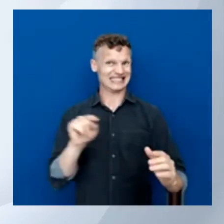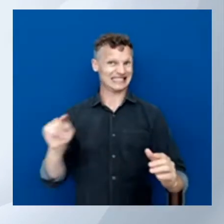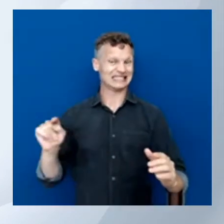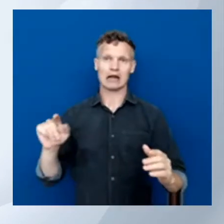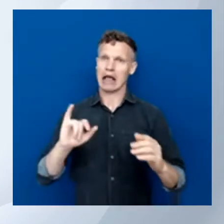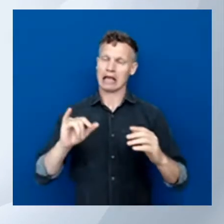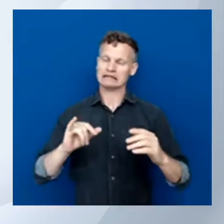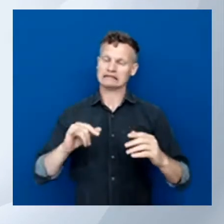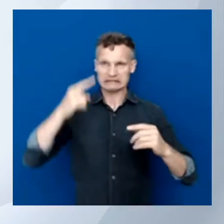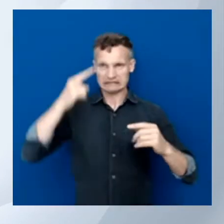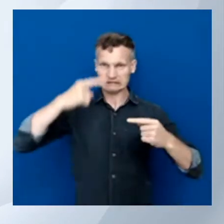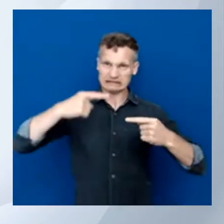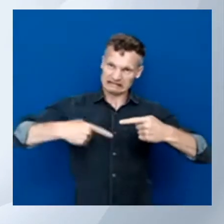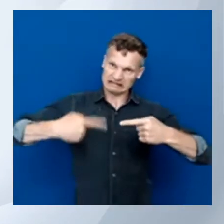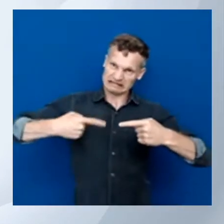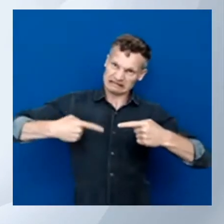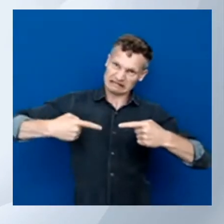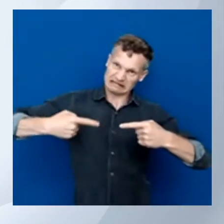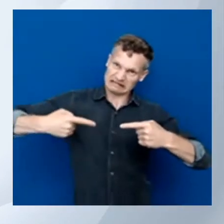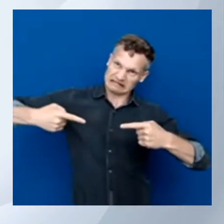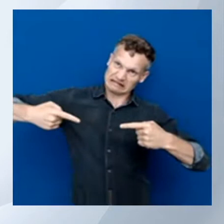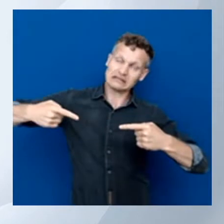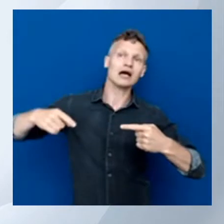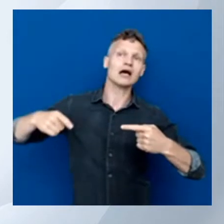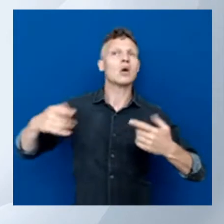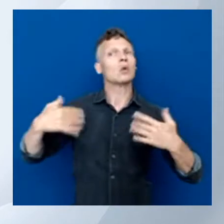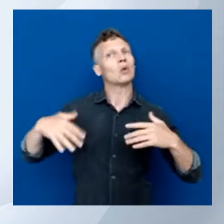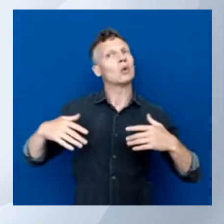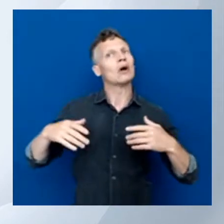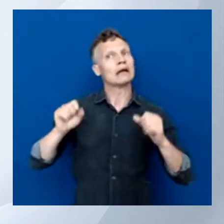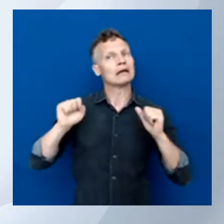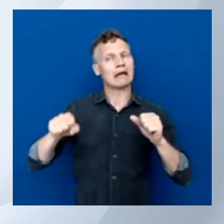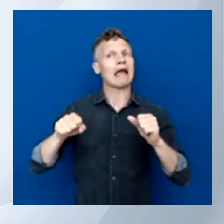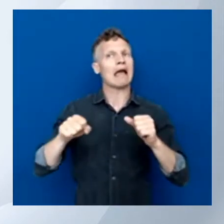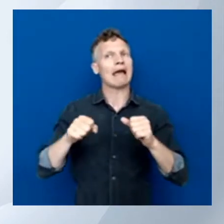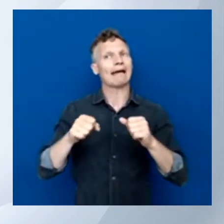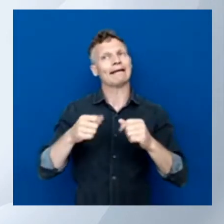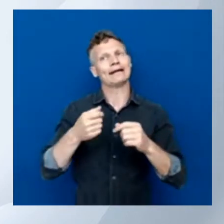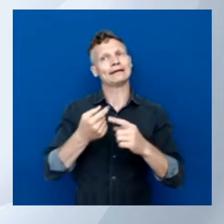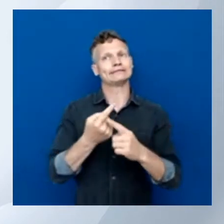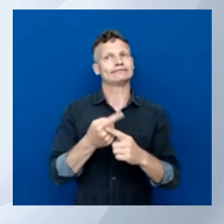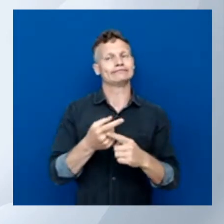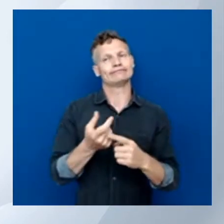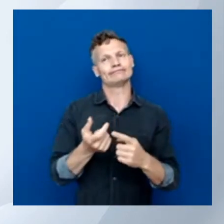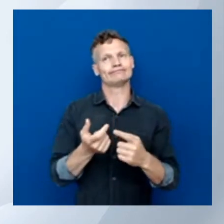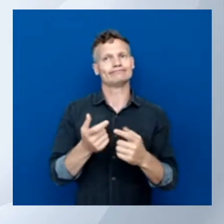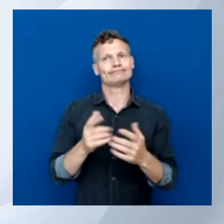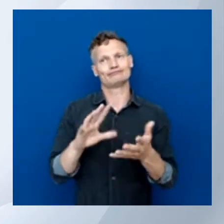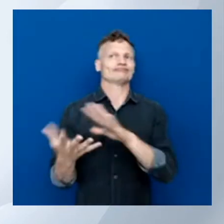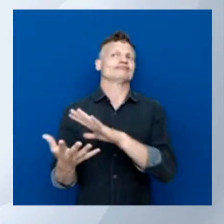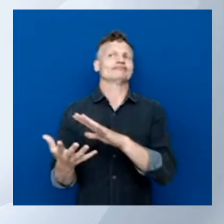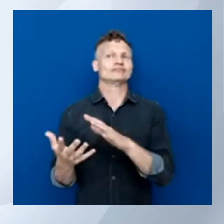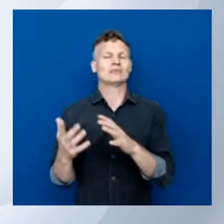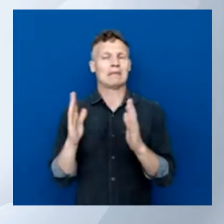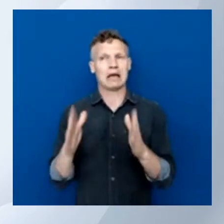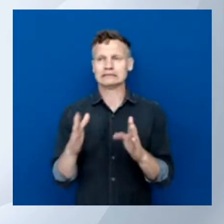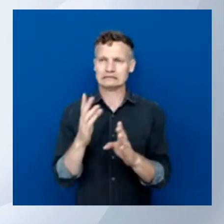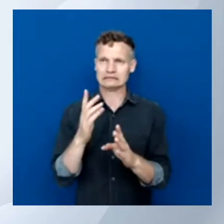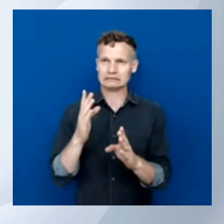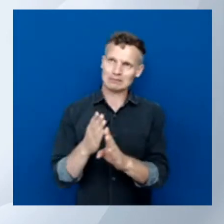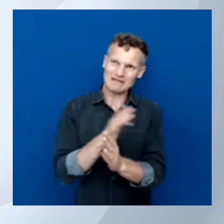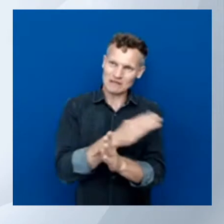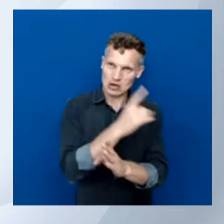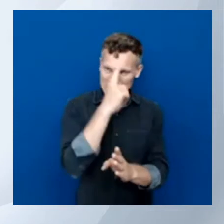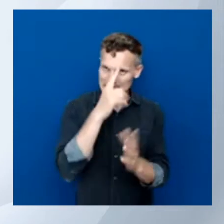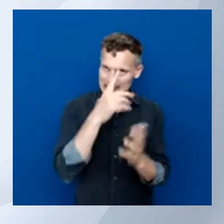your application under some strain. So that requires a bit of planning. Furthermore, the load balancer itself is actually a single point of